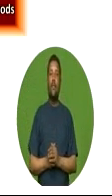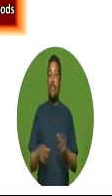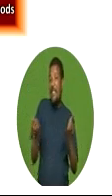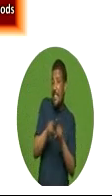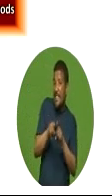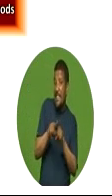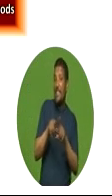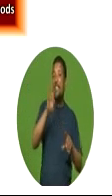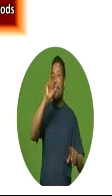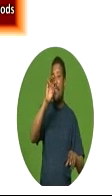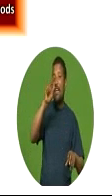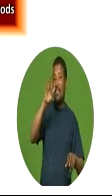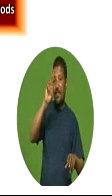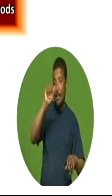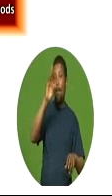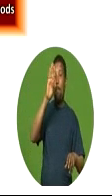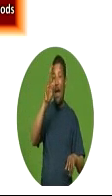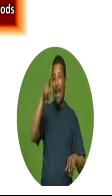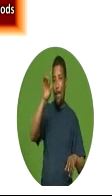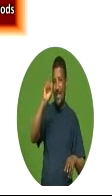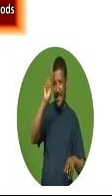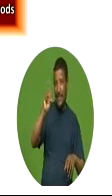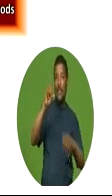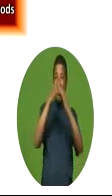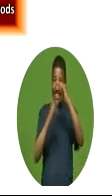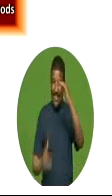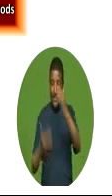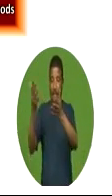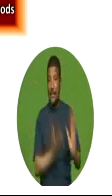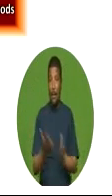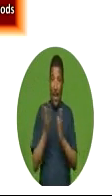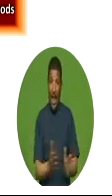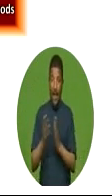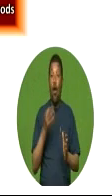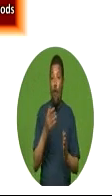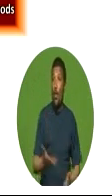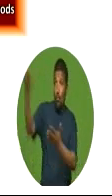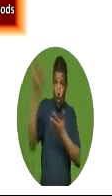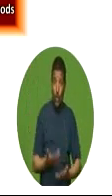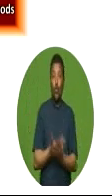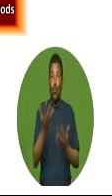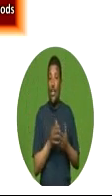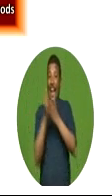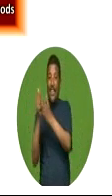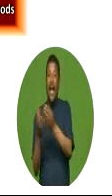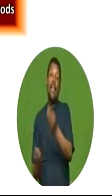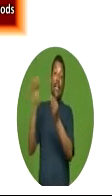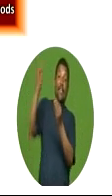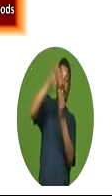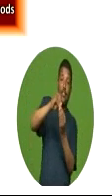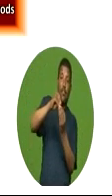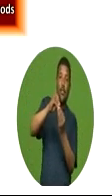Ceteris paribus, a decrease in supply of imported goods leads to an increase in